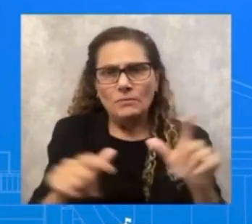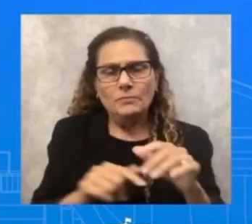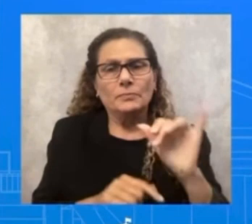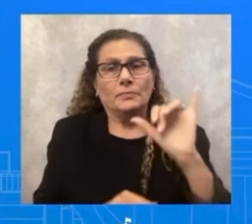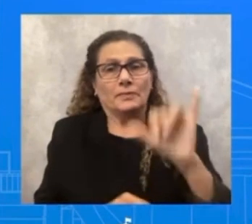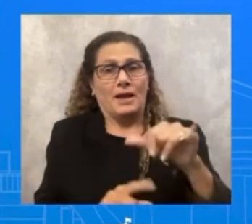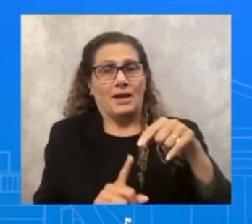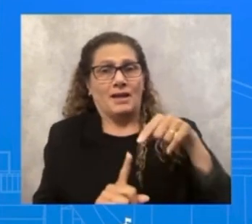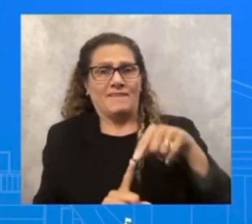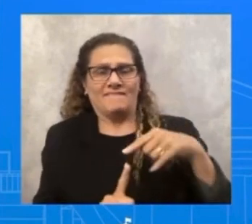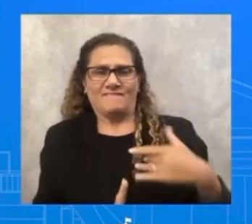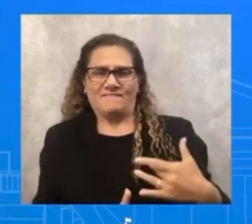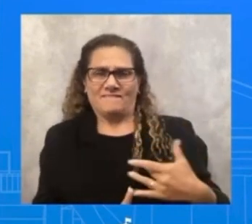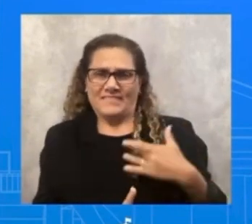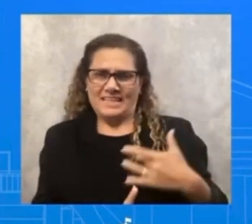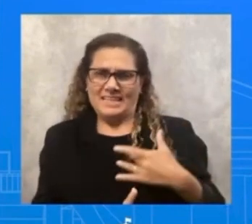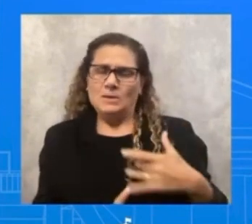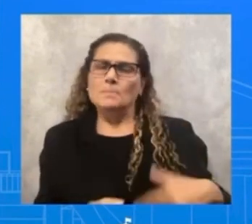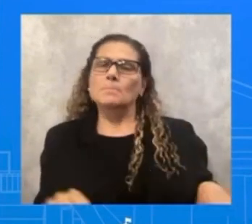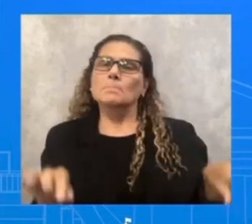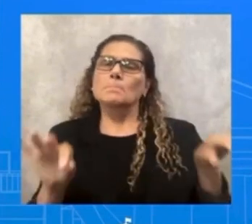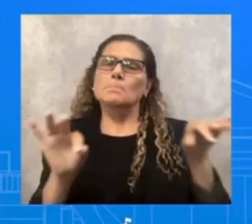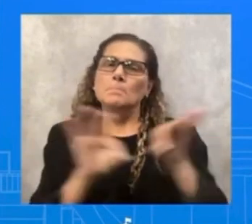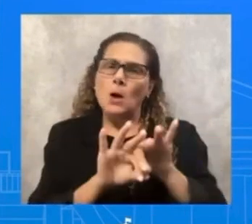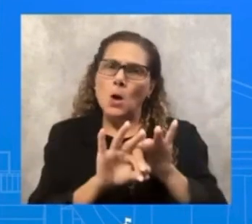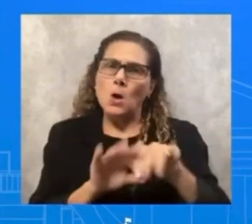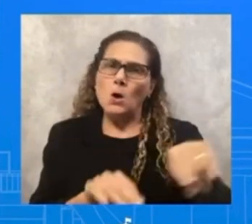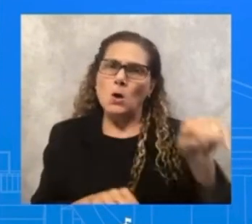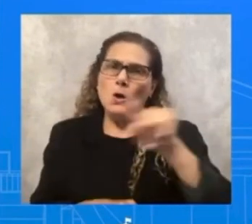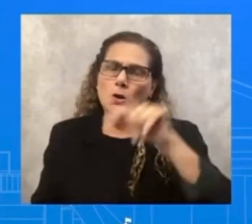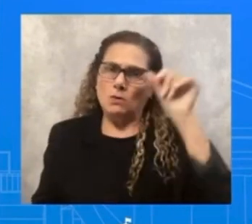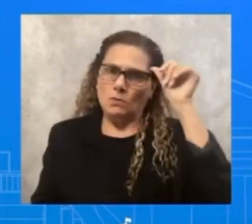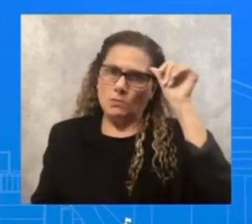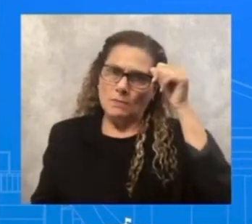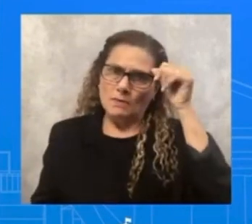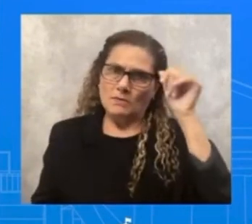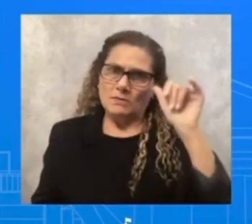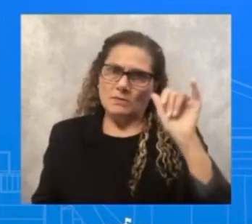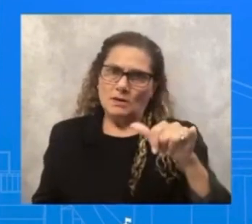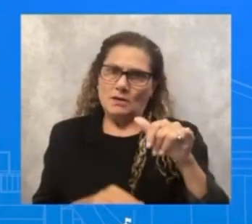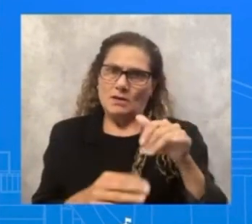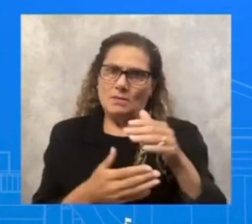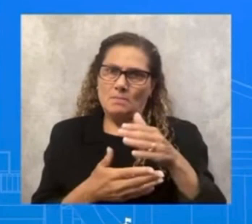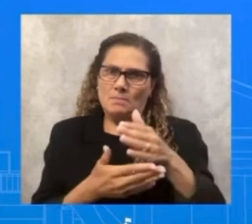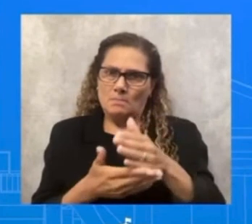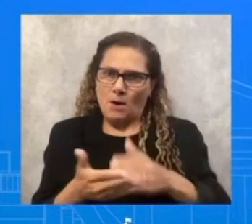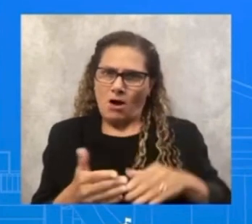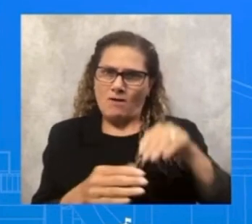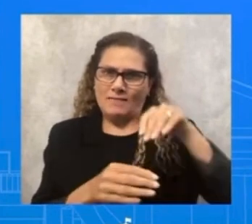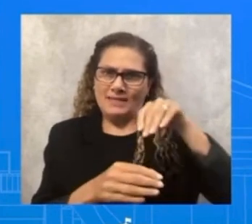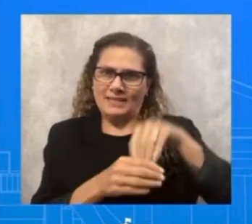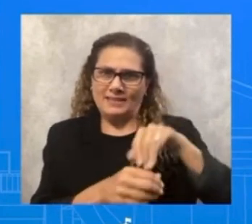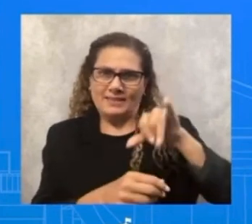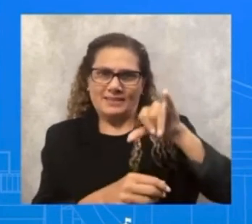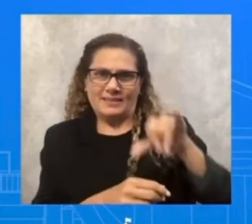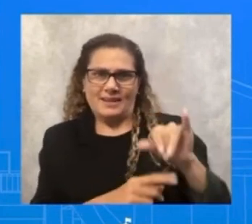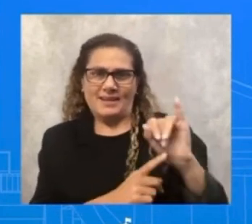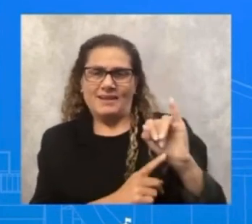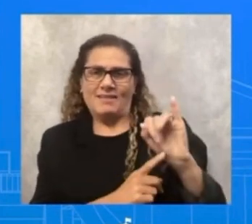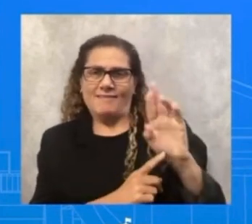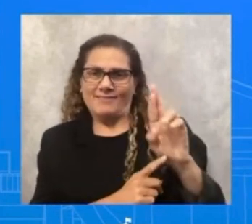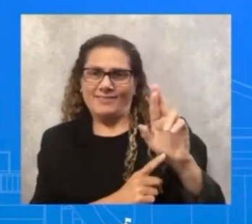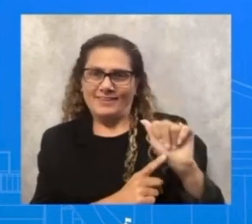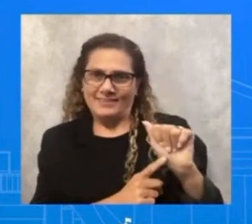to remember that there are key deficit reduction items part of this, and that they have very bipartisan support in the